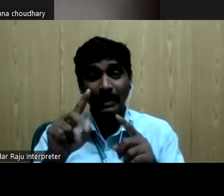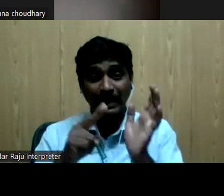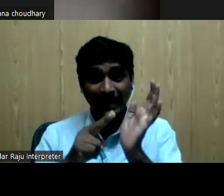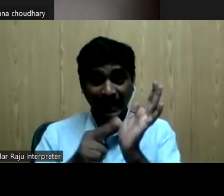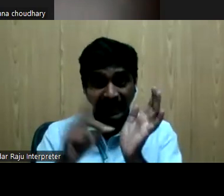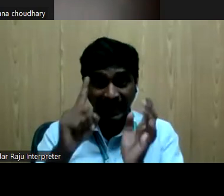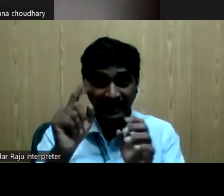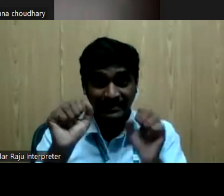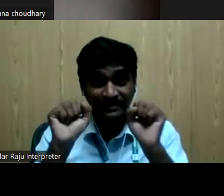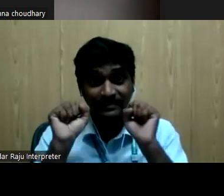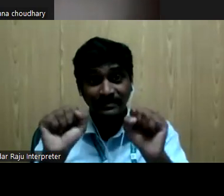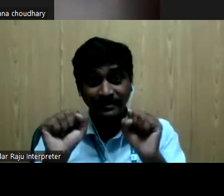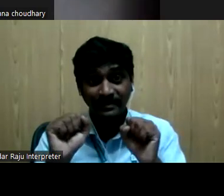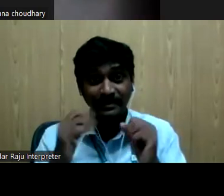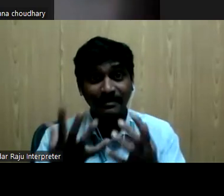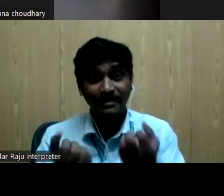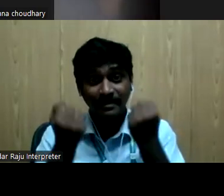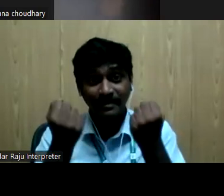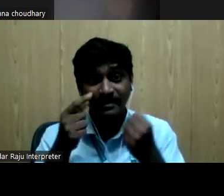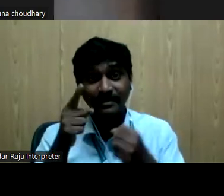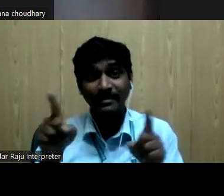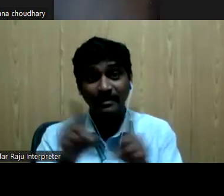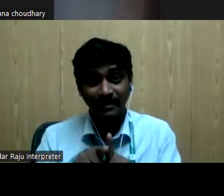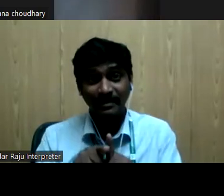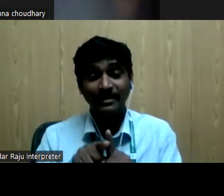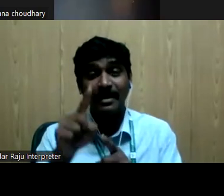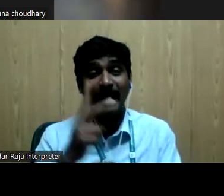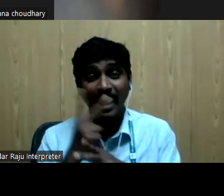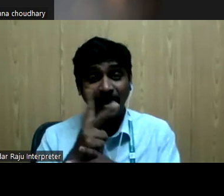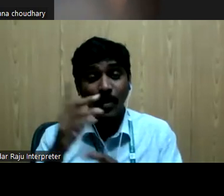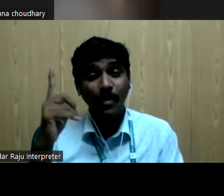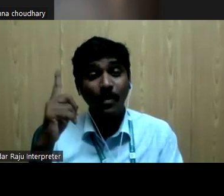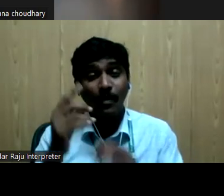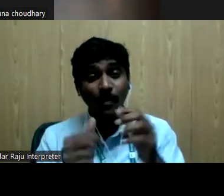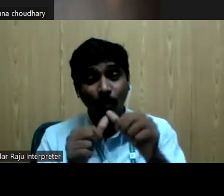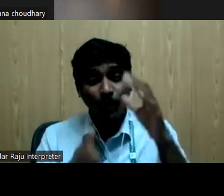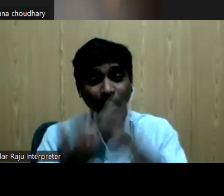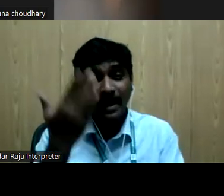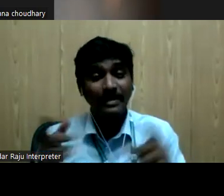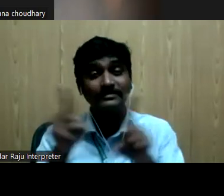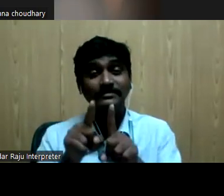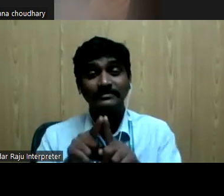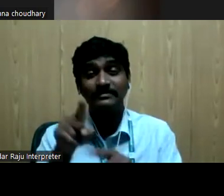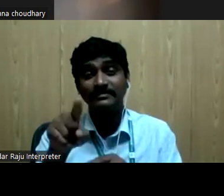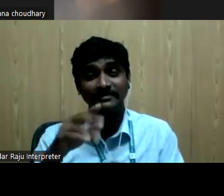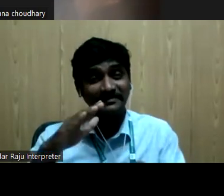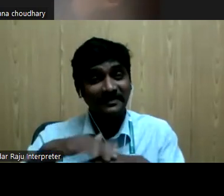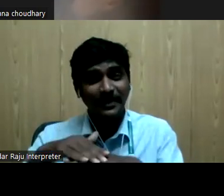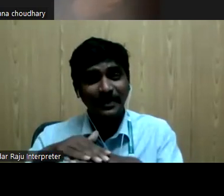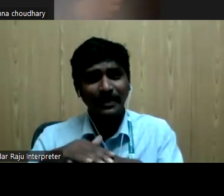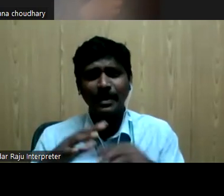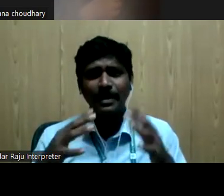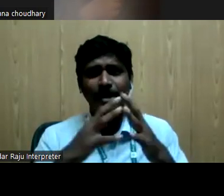has made an introduction, International Alliance on Carers Organization. We have been working with United Nations and